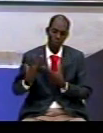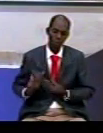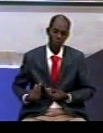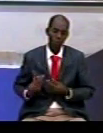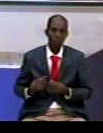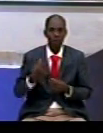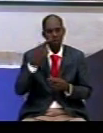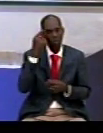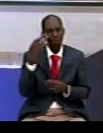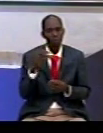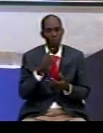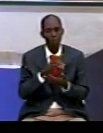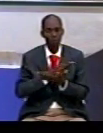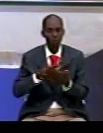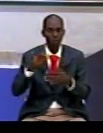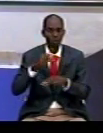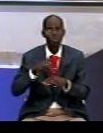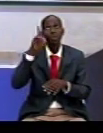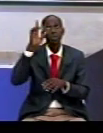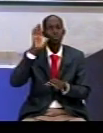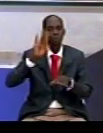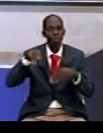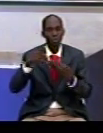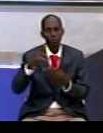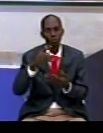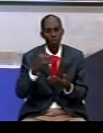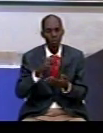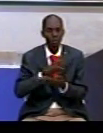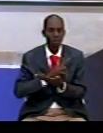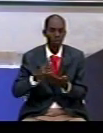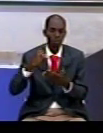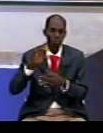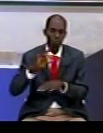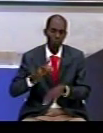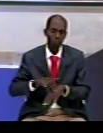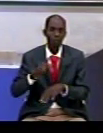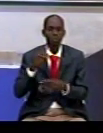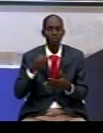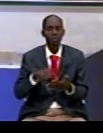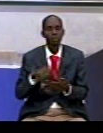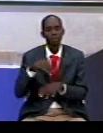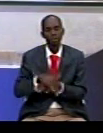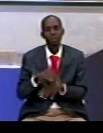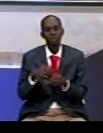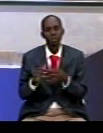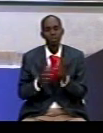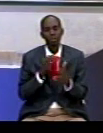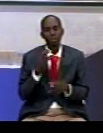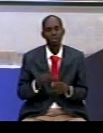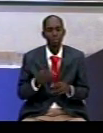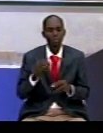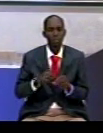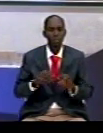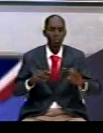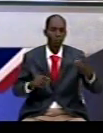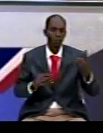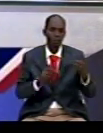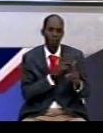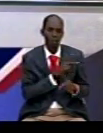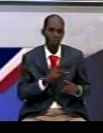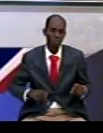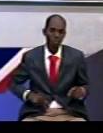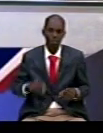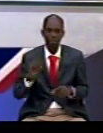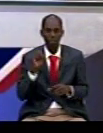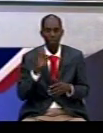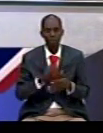touch. He'll give you a divine touch tonight. 1 Kings chapter 19.